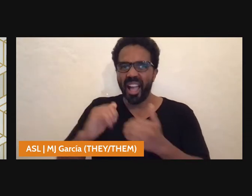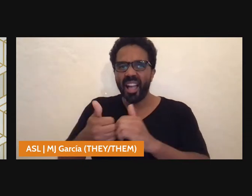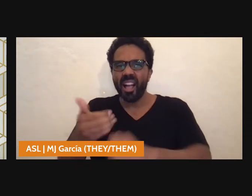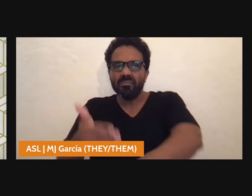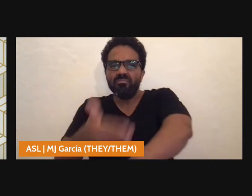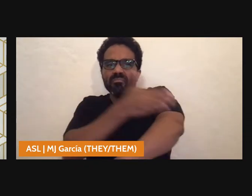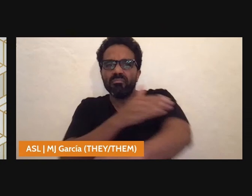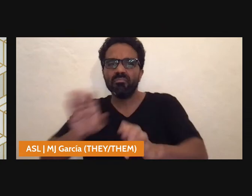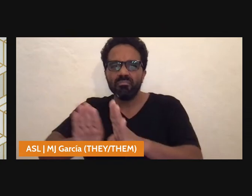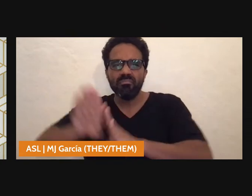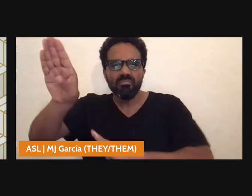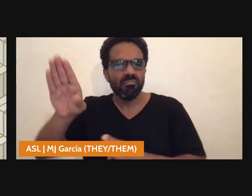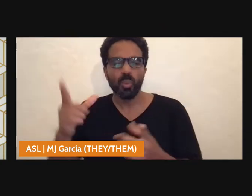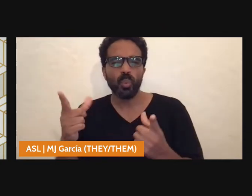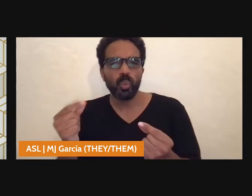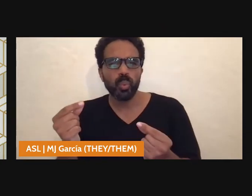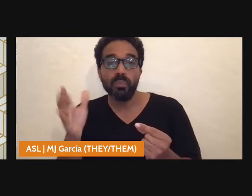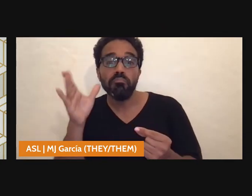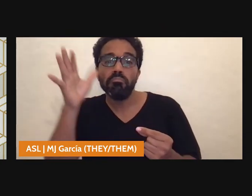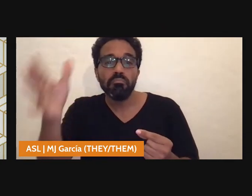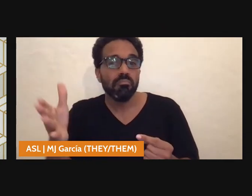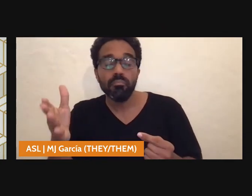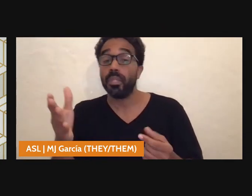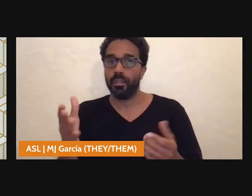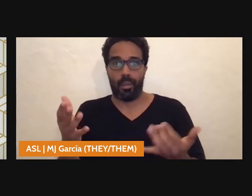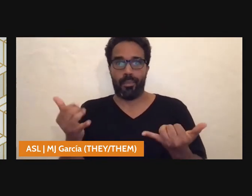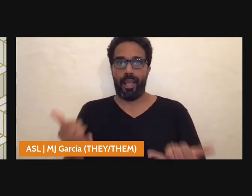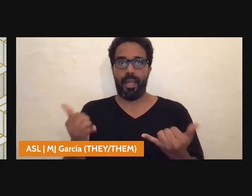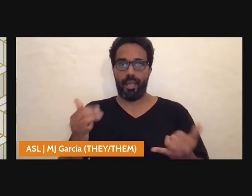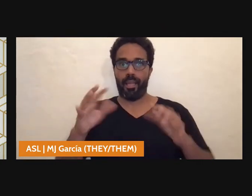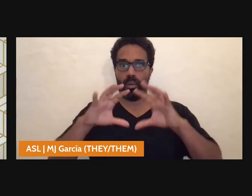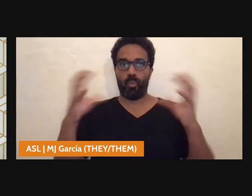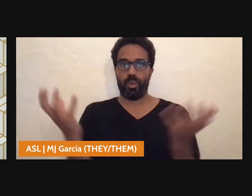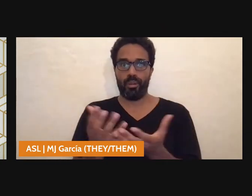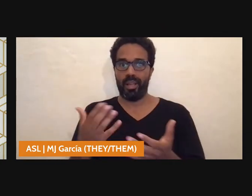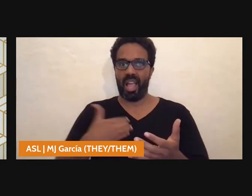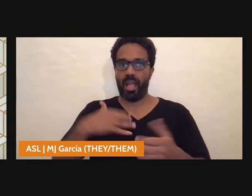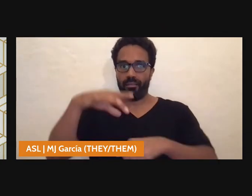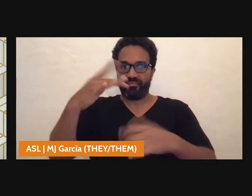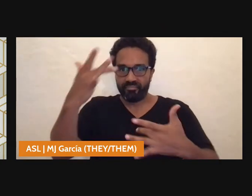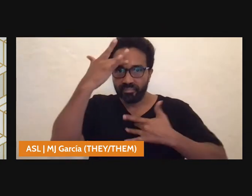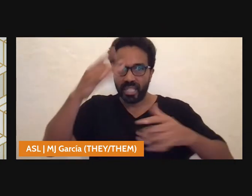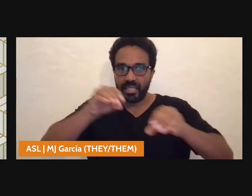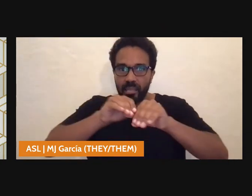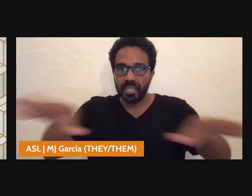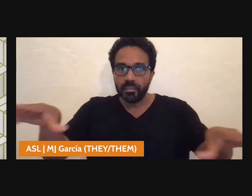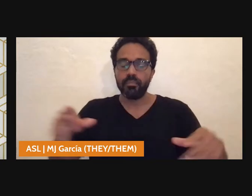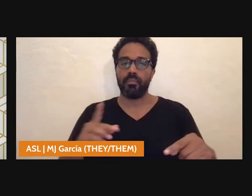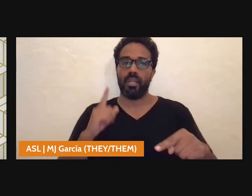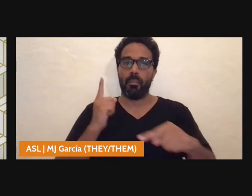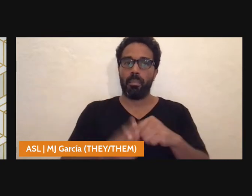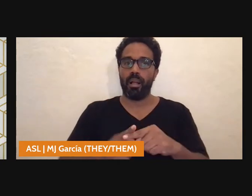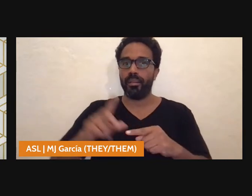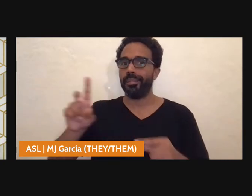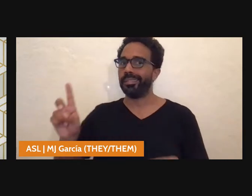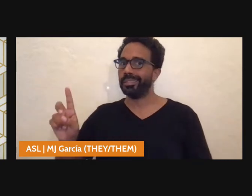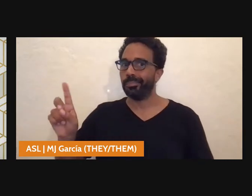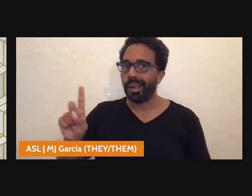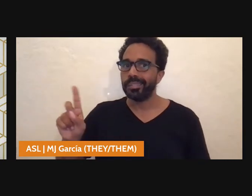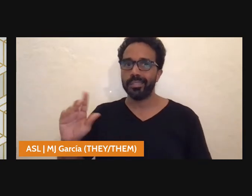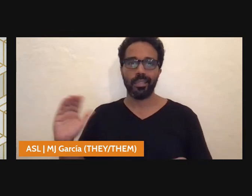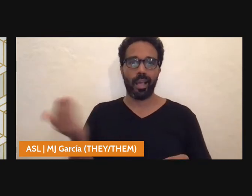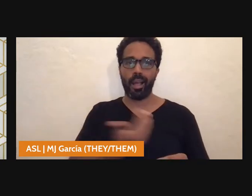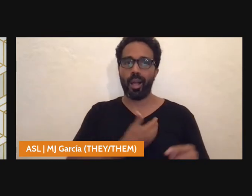economic impacts of a global pandemic, worsening climate disasters, and steady assaults on democracy and our